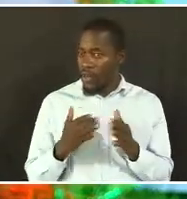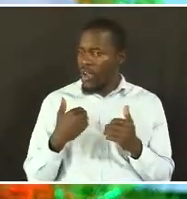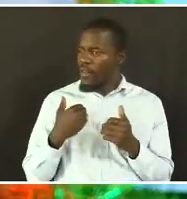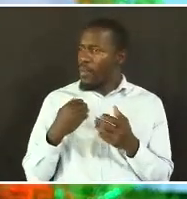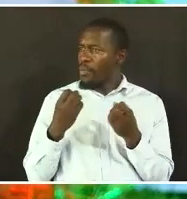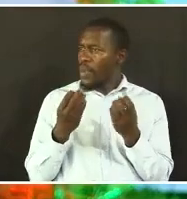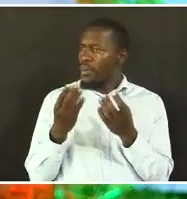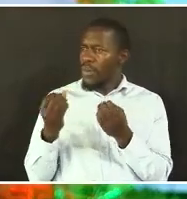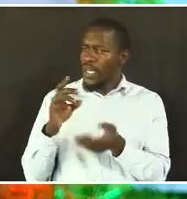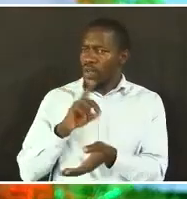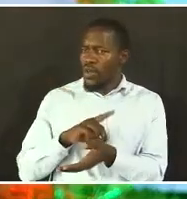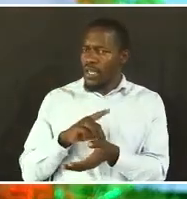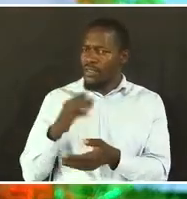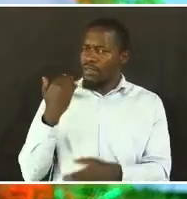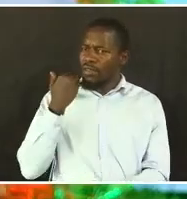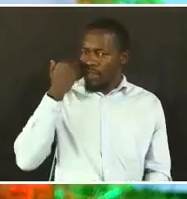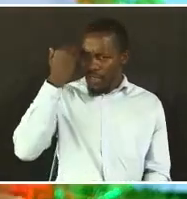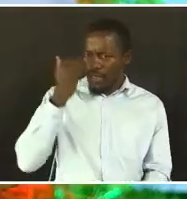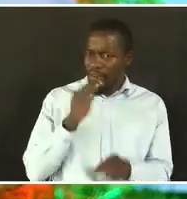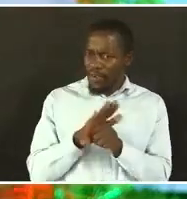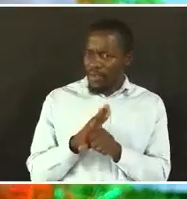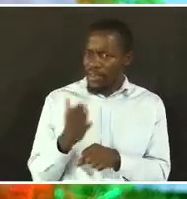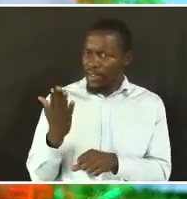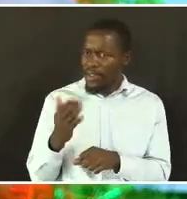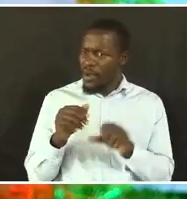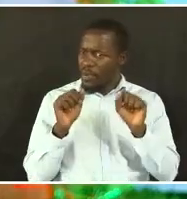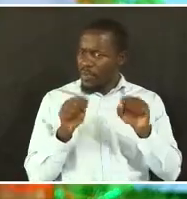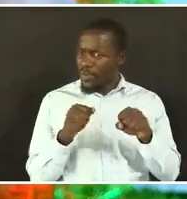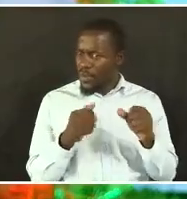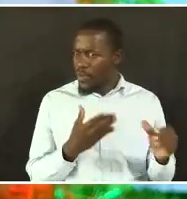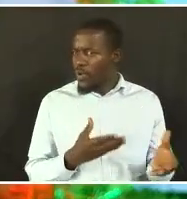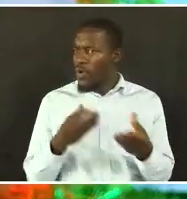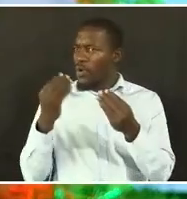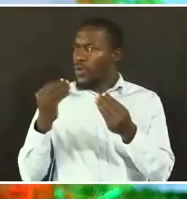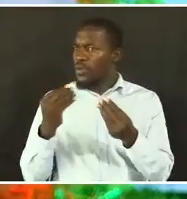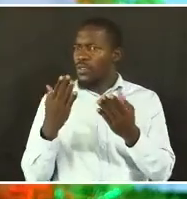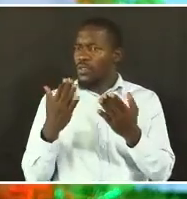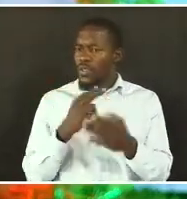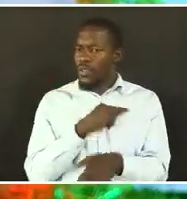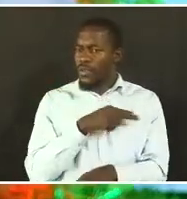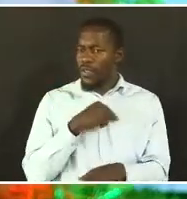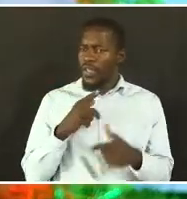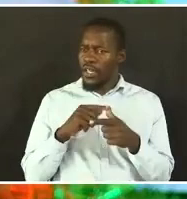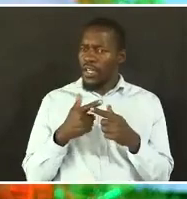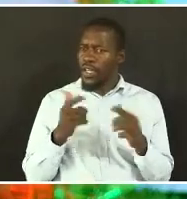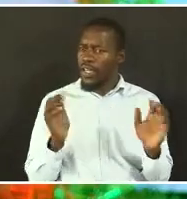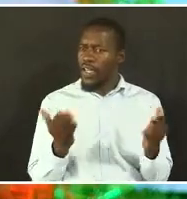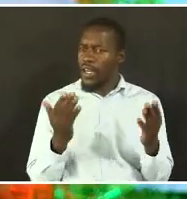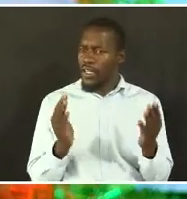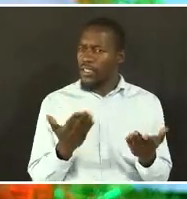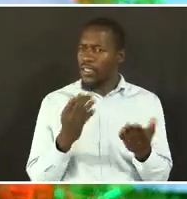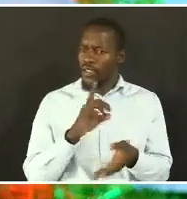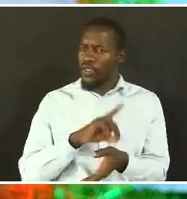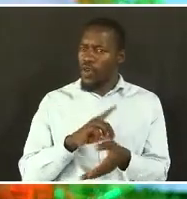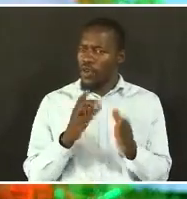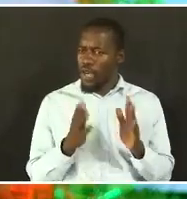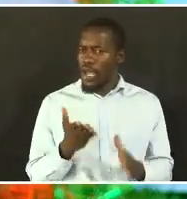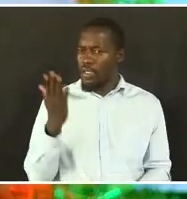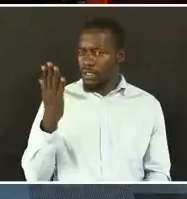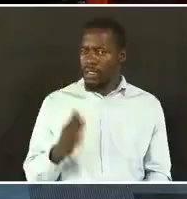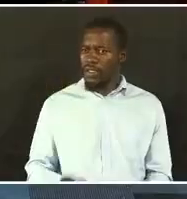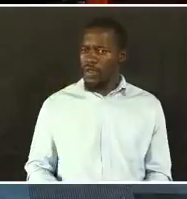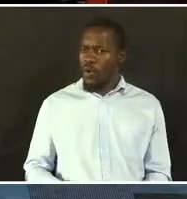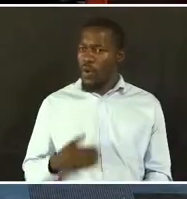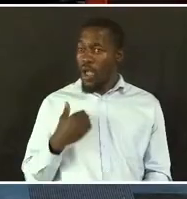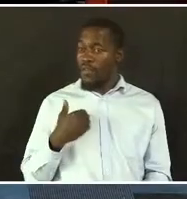stressed? We can just go to the hospital to pray with the doctors and encourage doctors. I have doctor friends who are